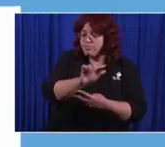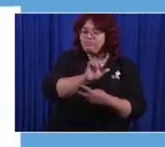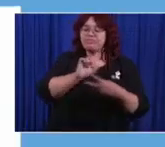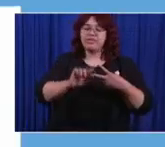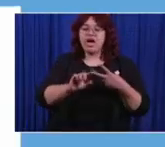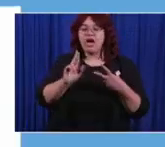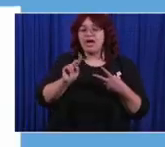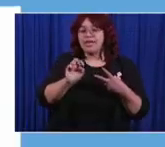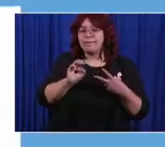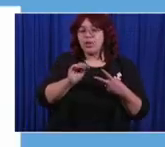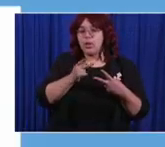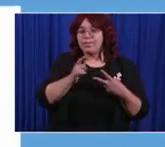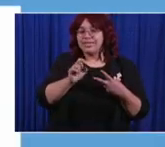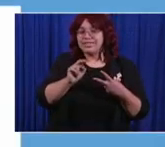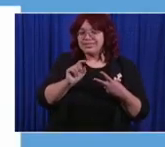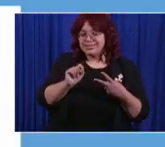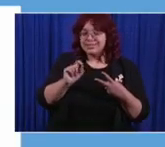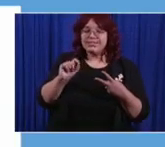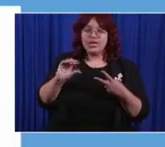unemployment.ohio.gov, and